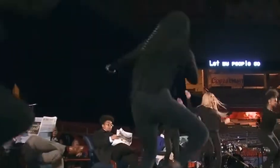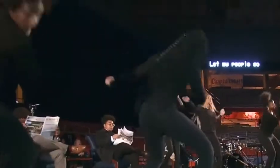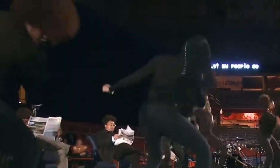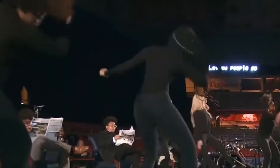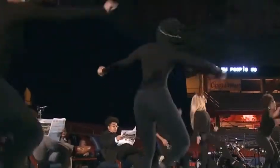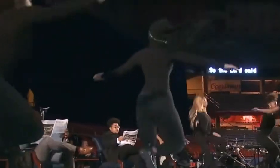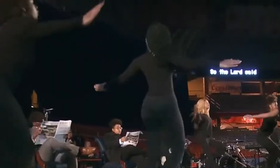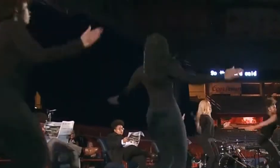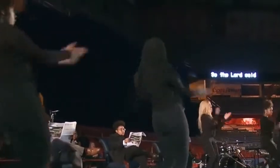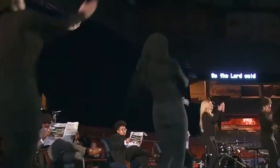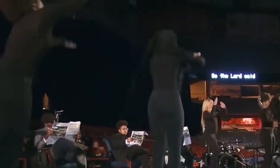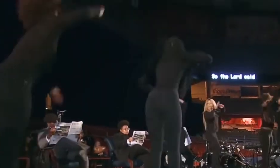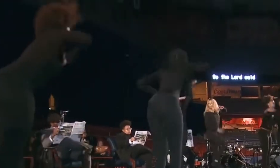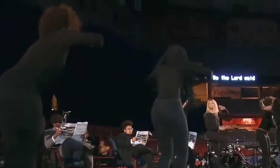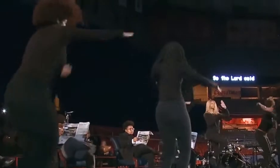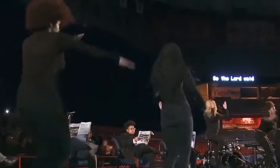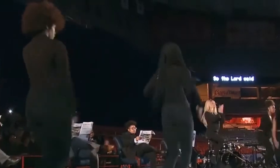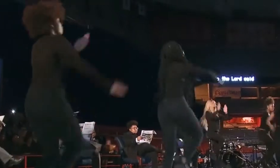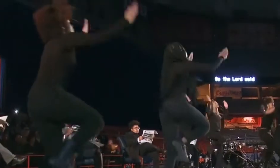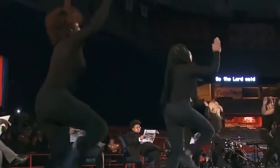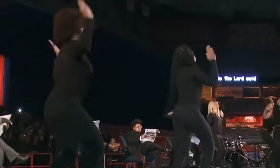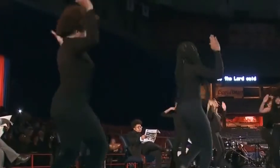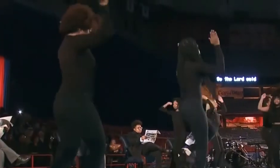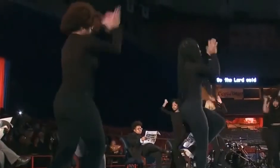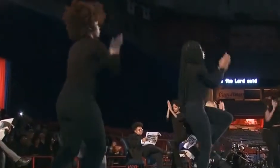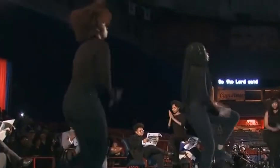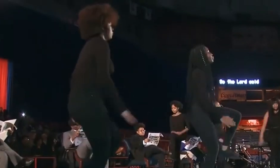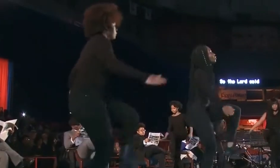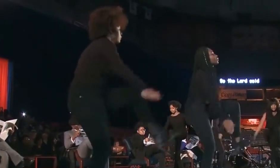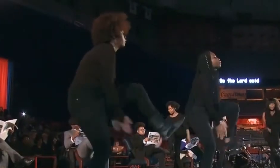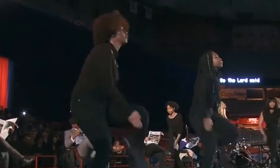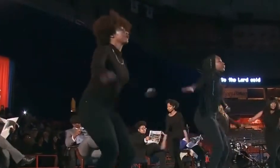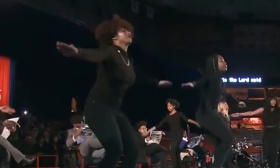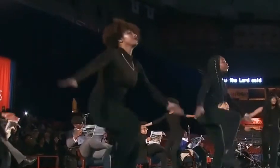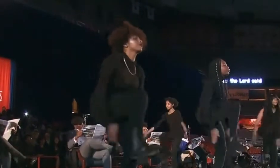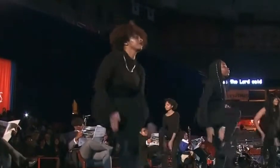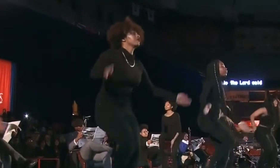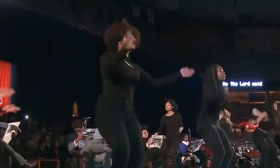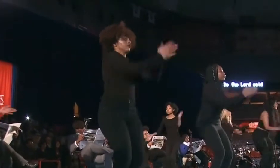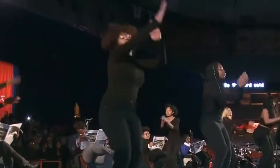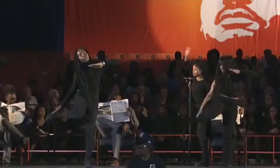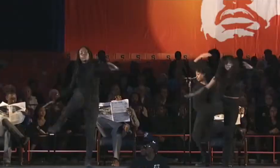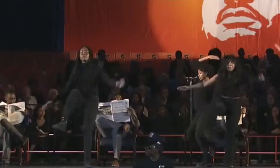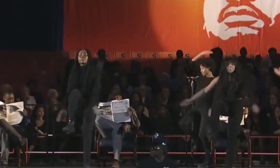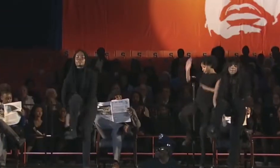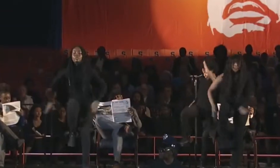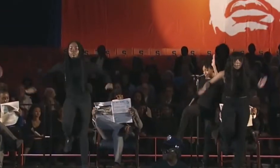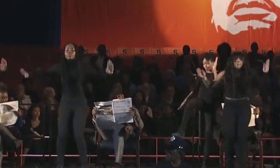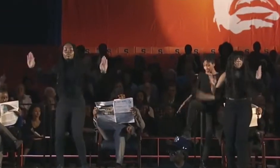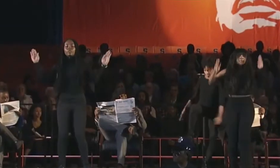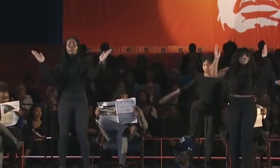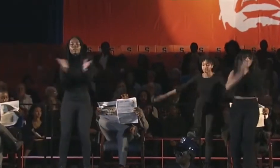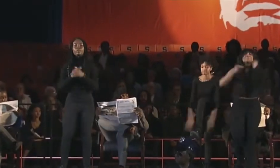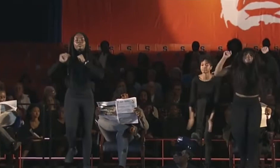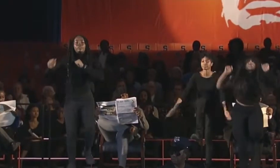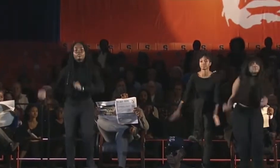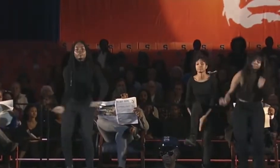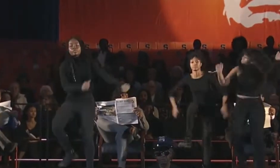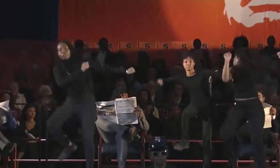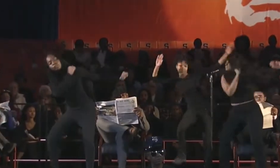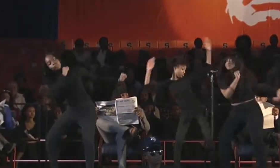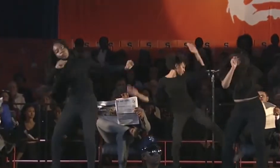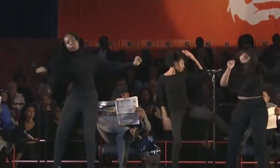go down. Go down. Moses. Moses. Way down, down in Egypt